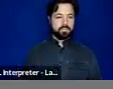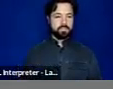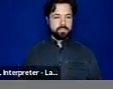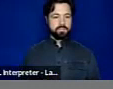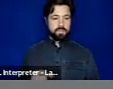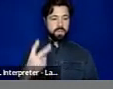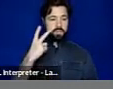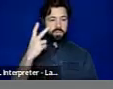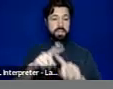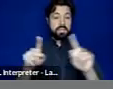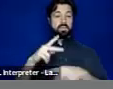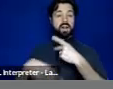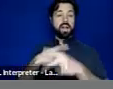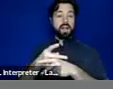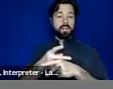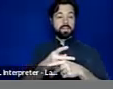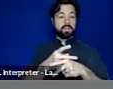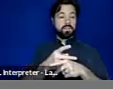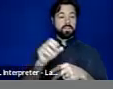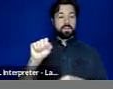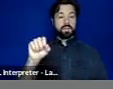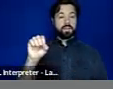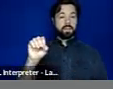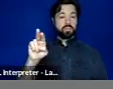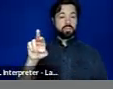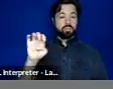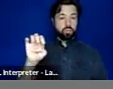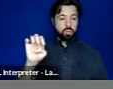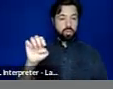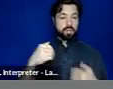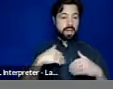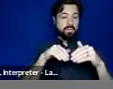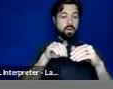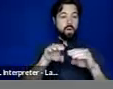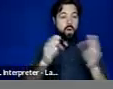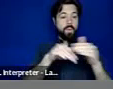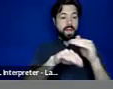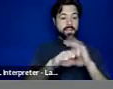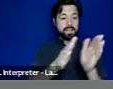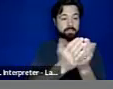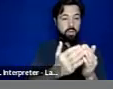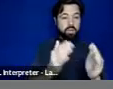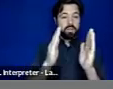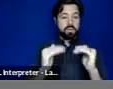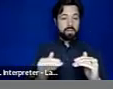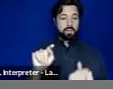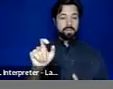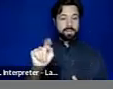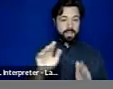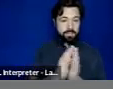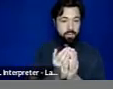different types of sources. You've got an open access book, you've got several textbooks,